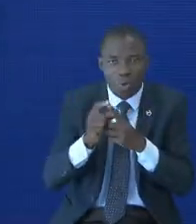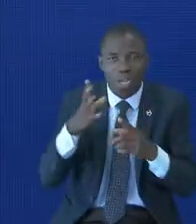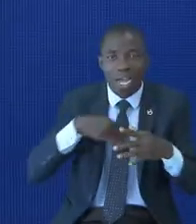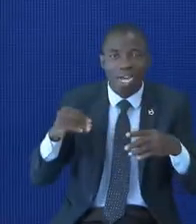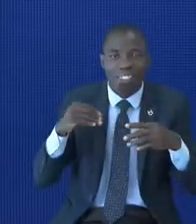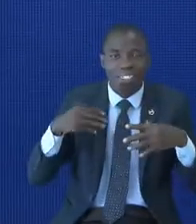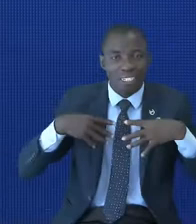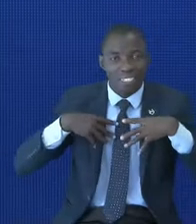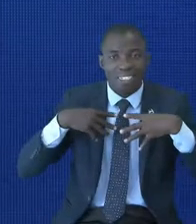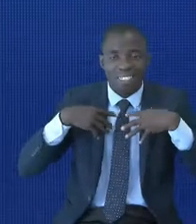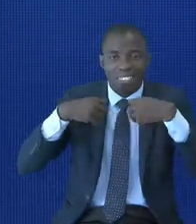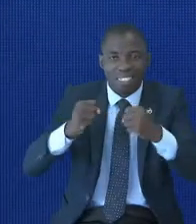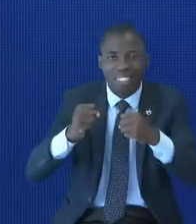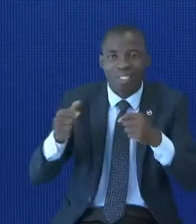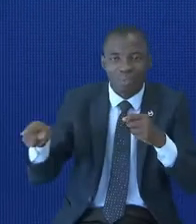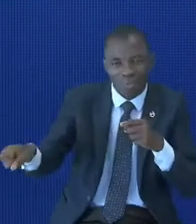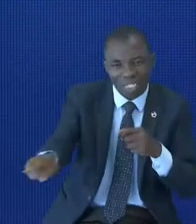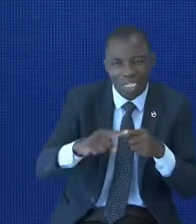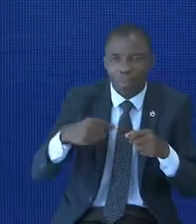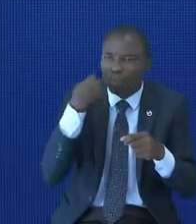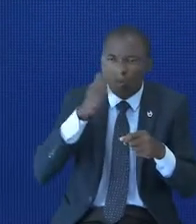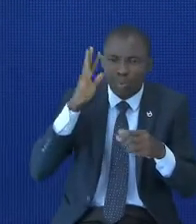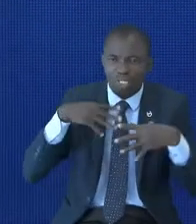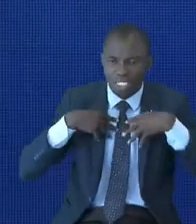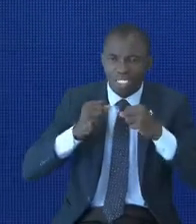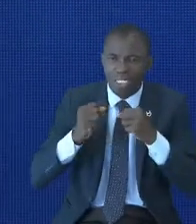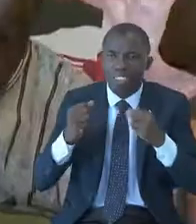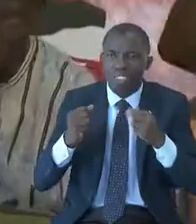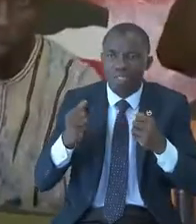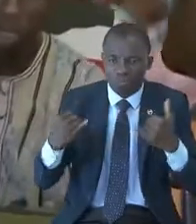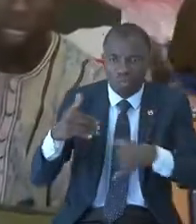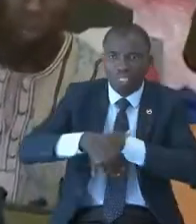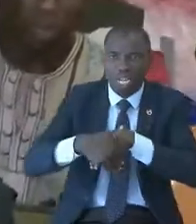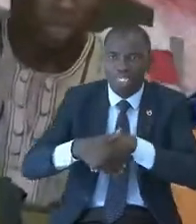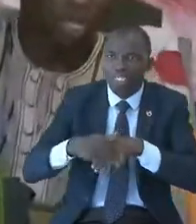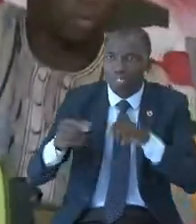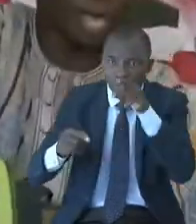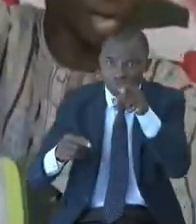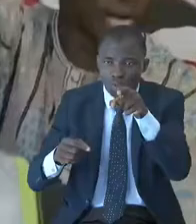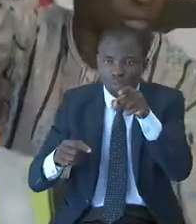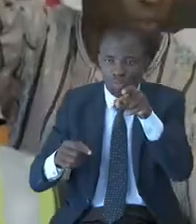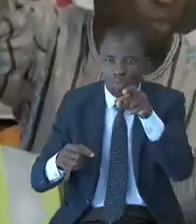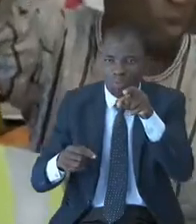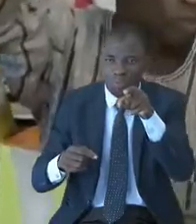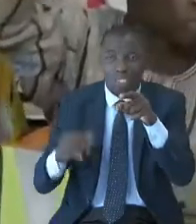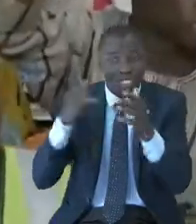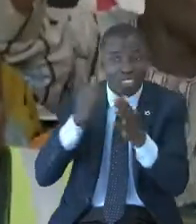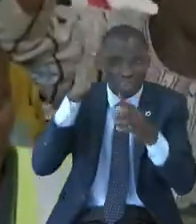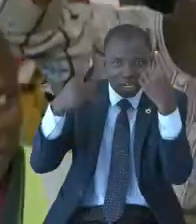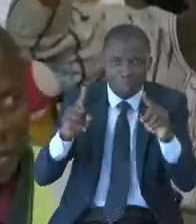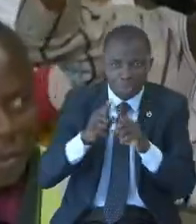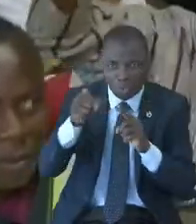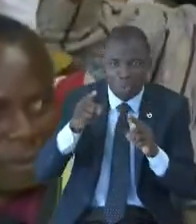healed them. Who will be healed tonight? It will happen. And